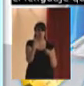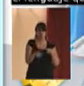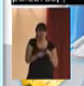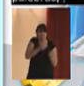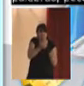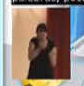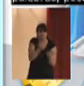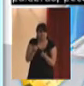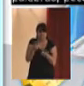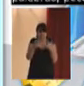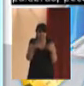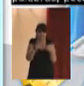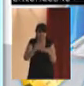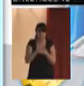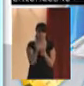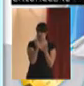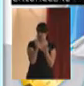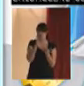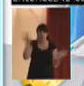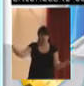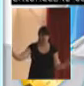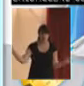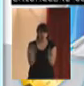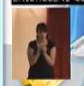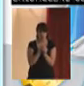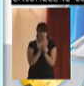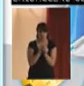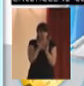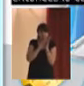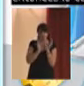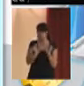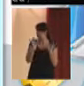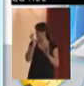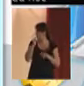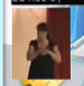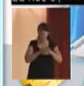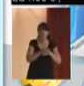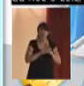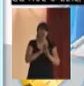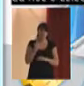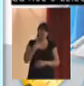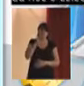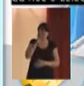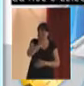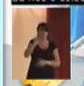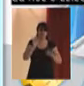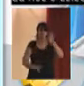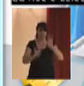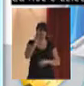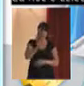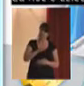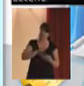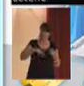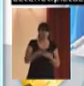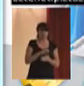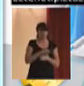few characters, and so they use ad hoc natures. And I'm really sorry here for